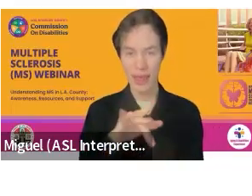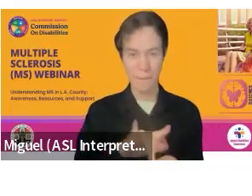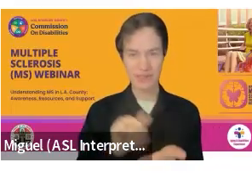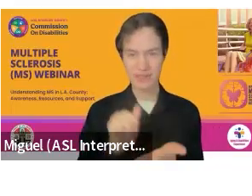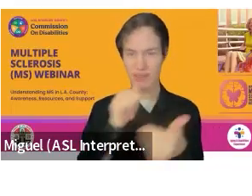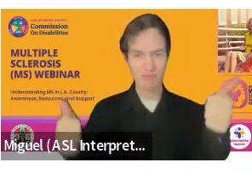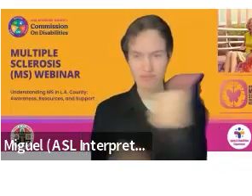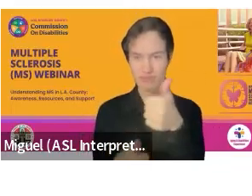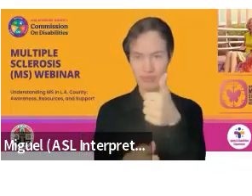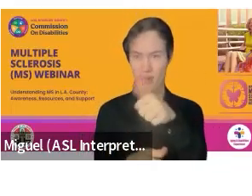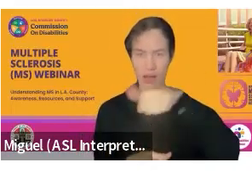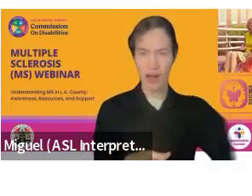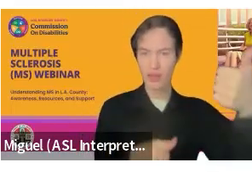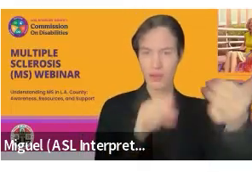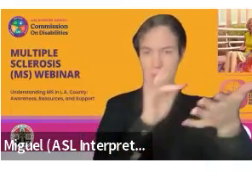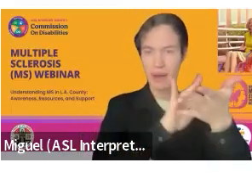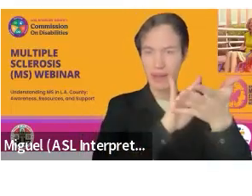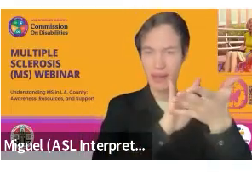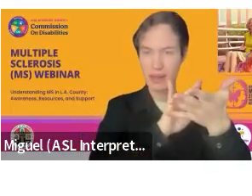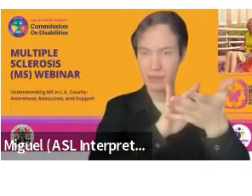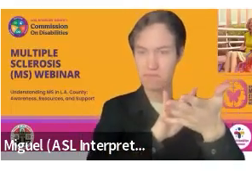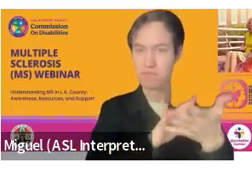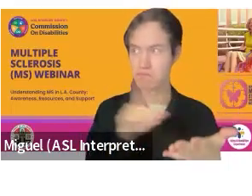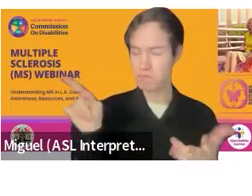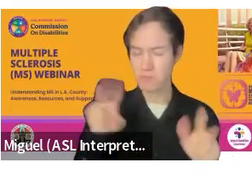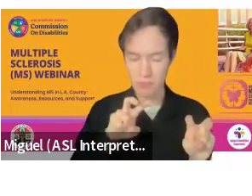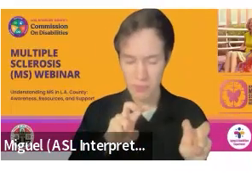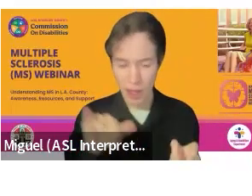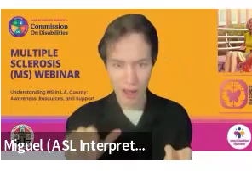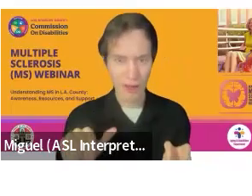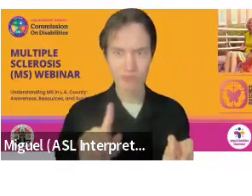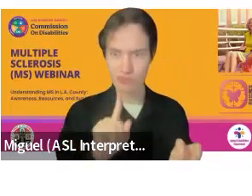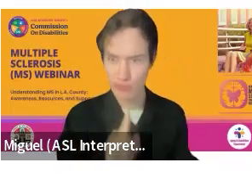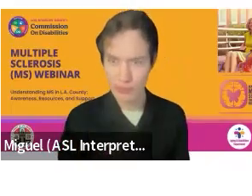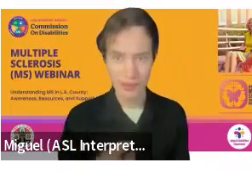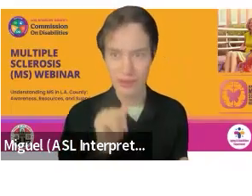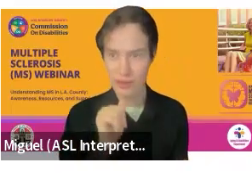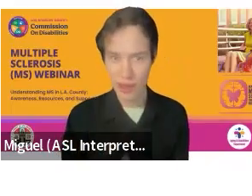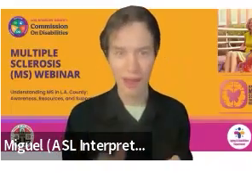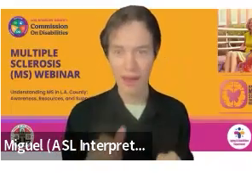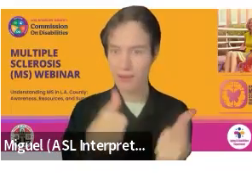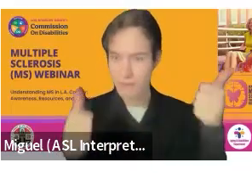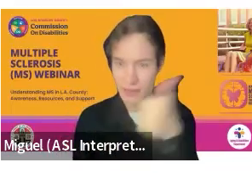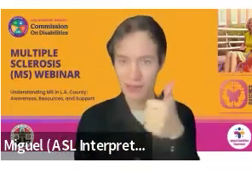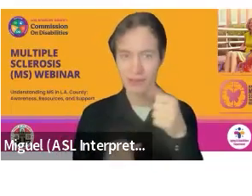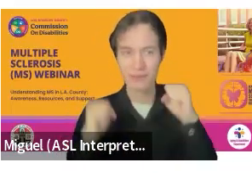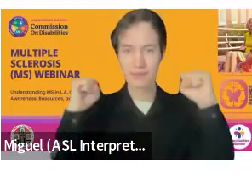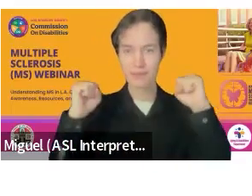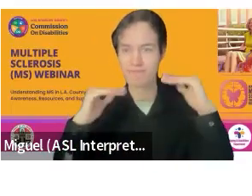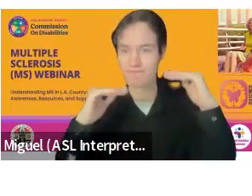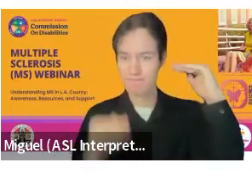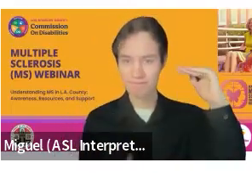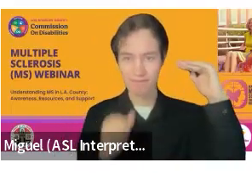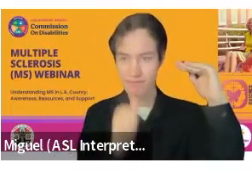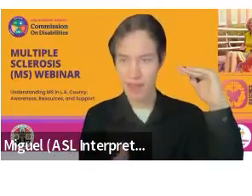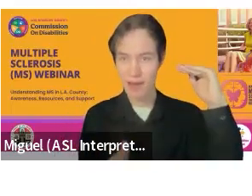for primary progressive MS, and it was found to be non-inferior. So luckily, this one will move closer to FDA